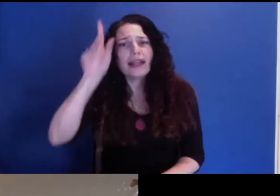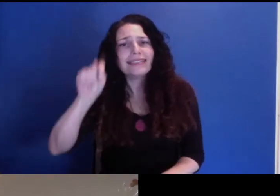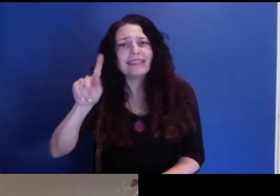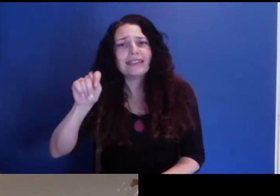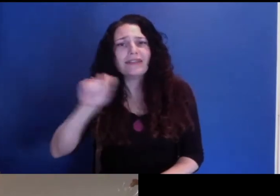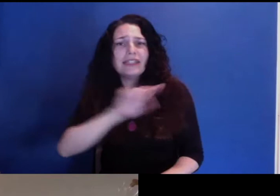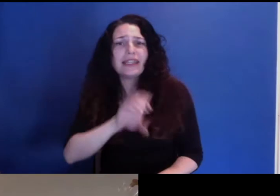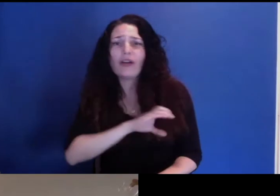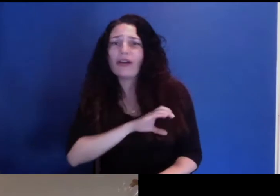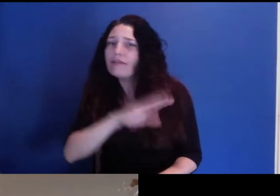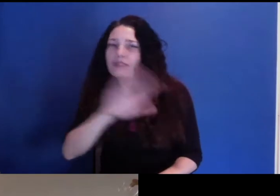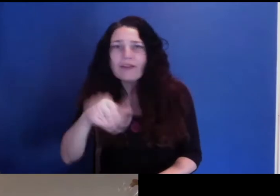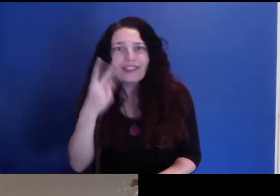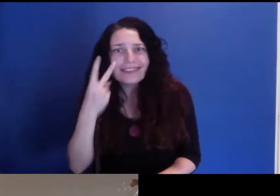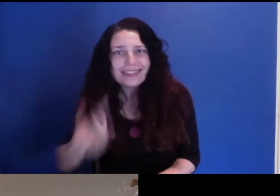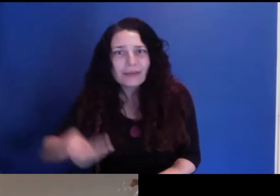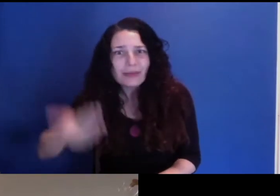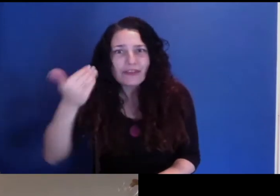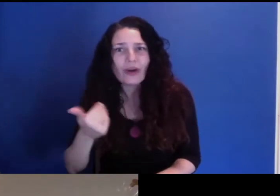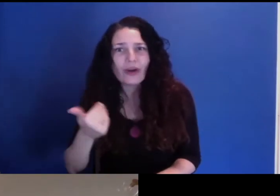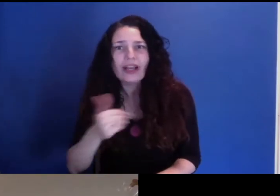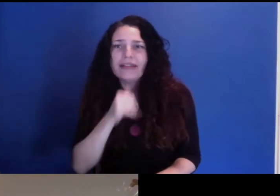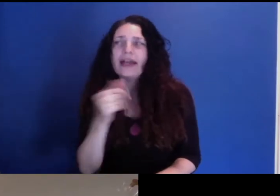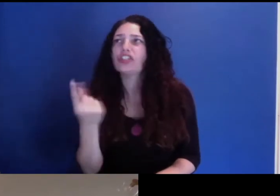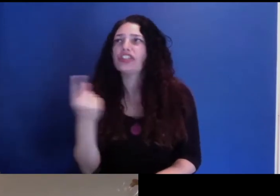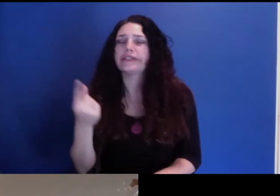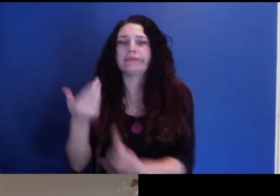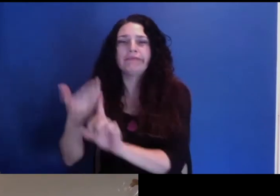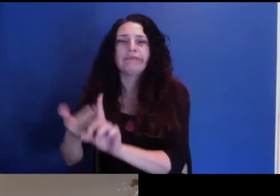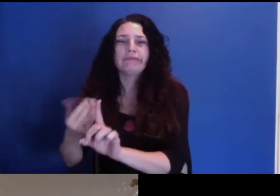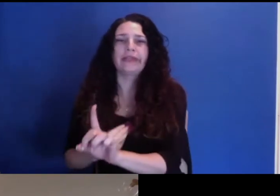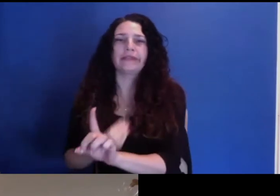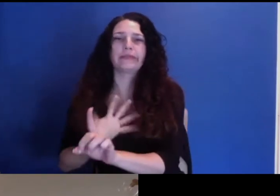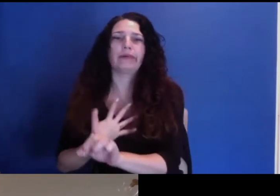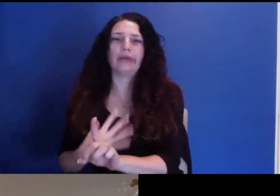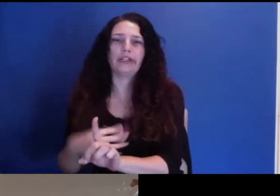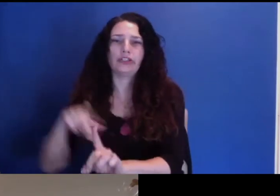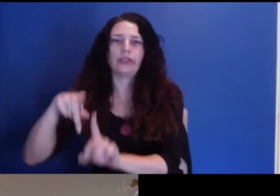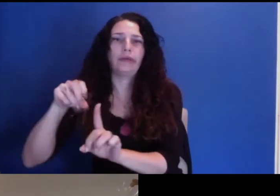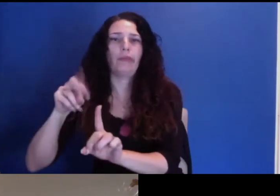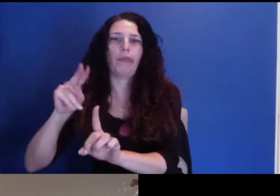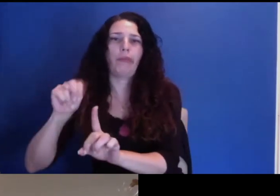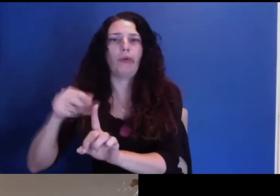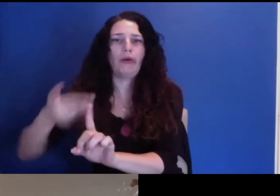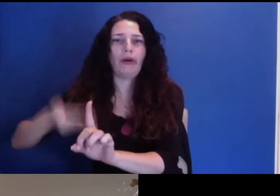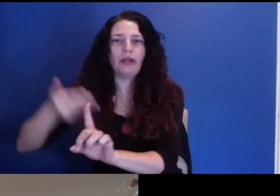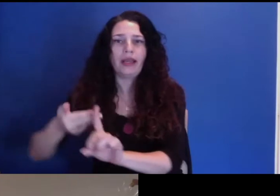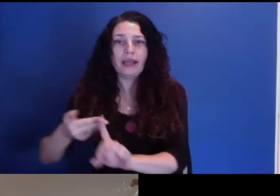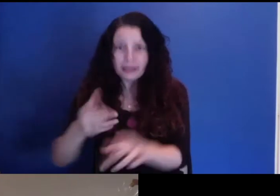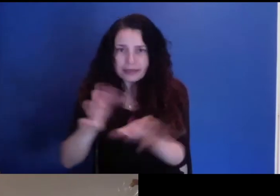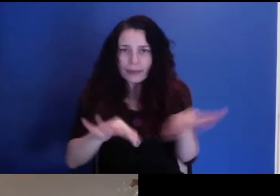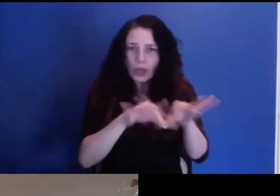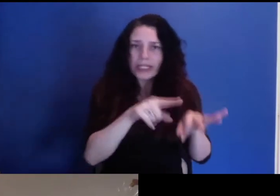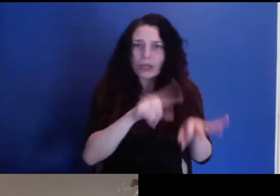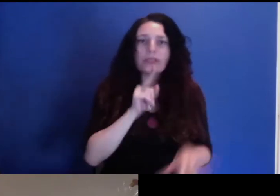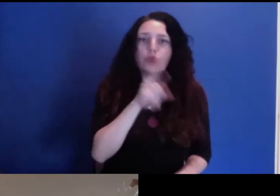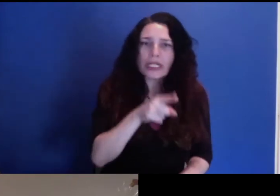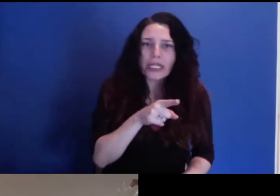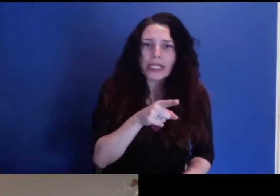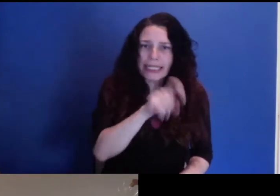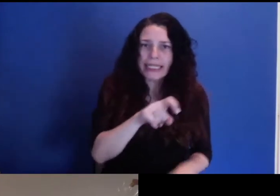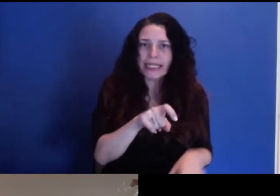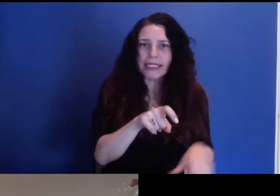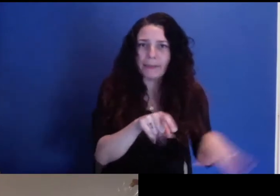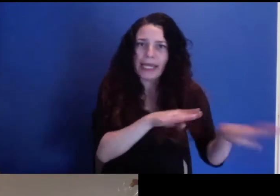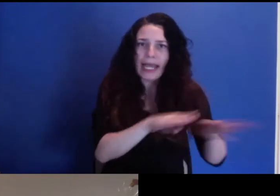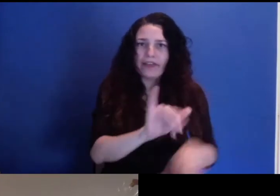sure that he wasn't just there serving as inspiration porn. It was very important to me that Ryan behaves like an asshole sometimes, because that's how people act. They're